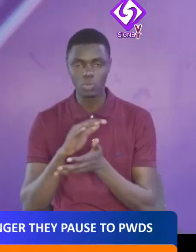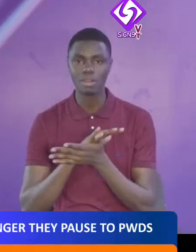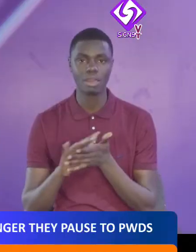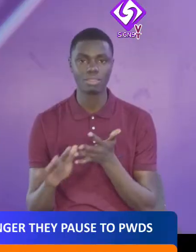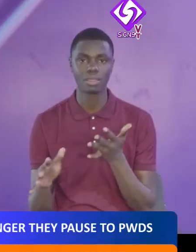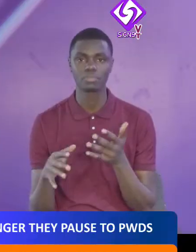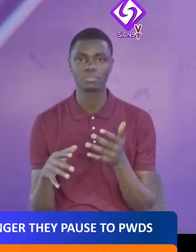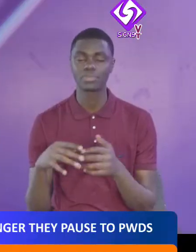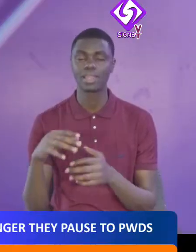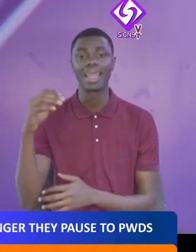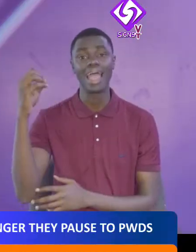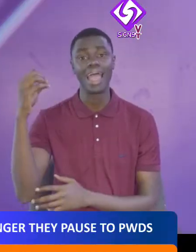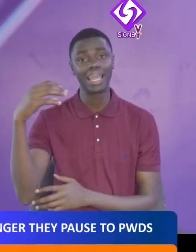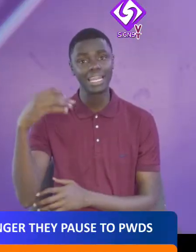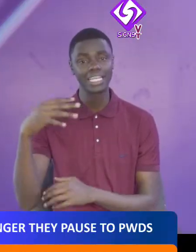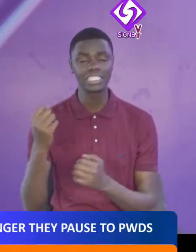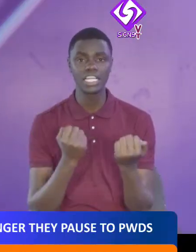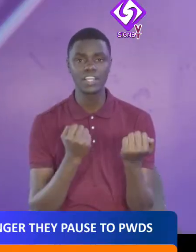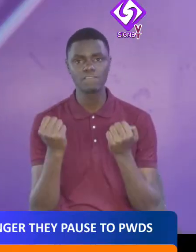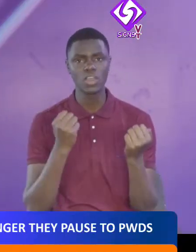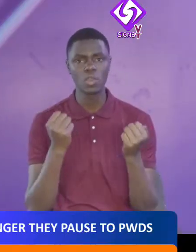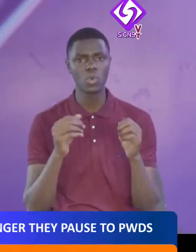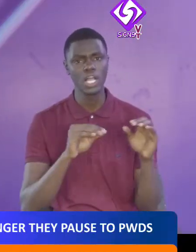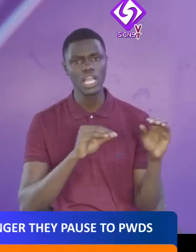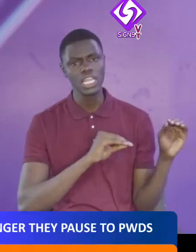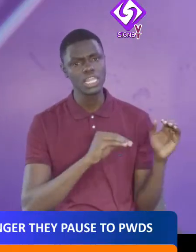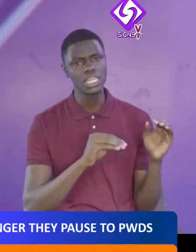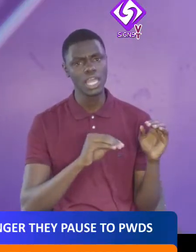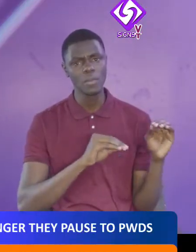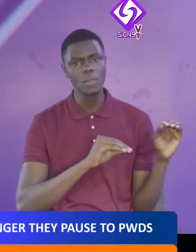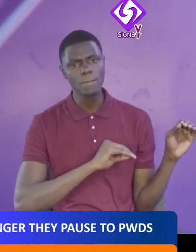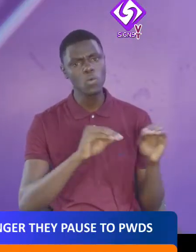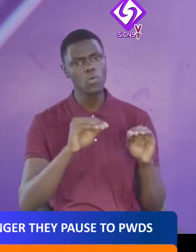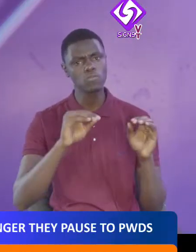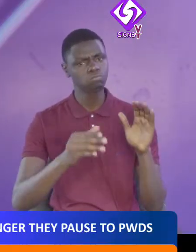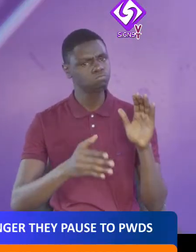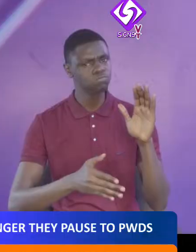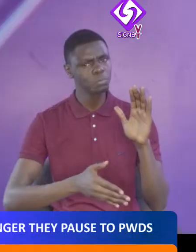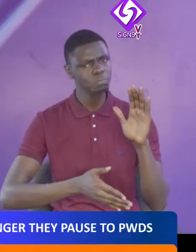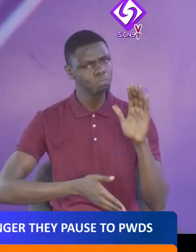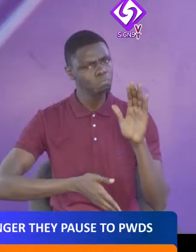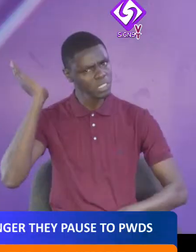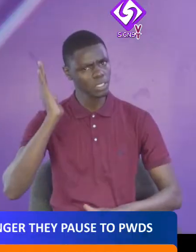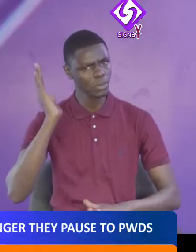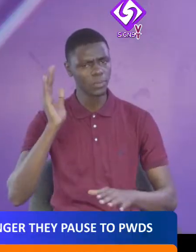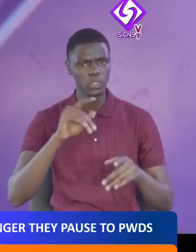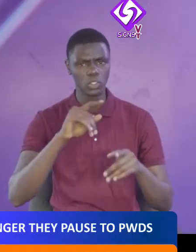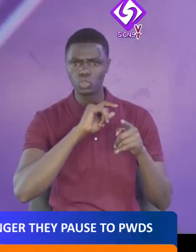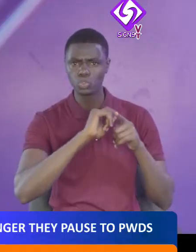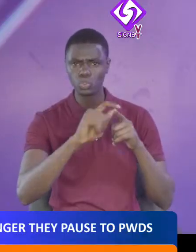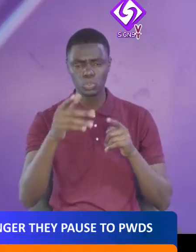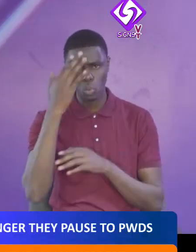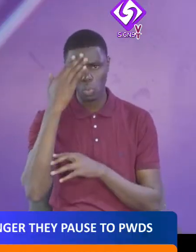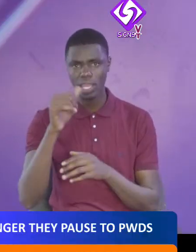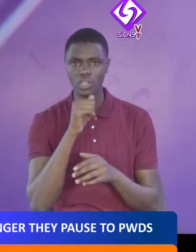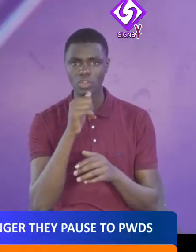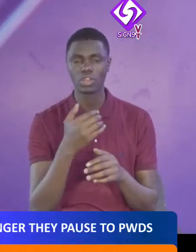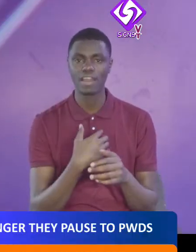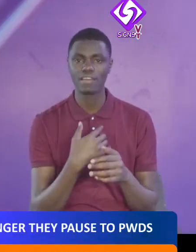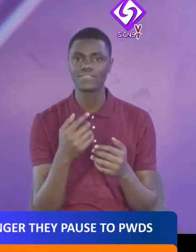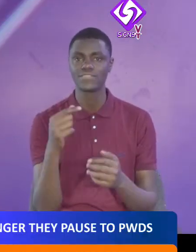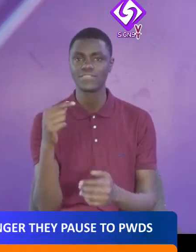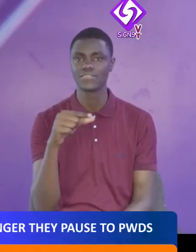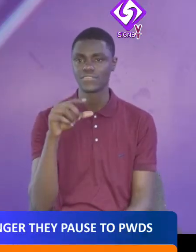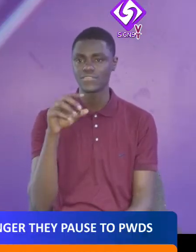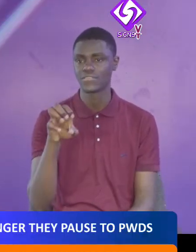electric vehicles tend to move at high speed. They tend to have a very good pickup because they don't have gears. So they